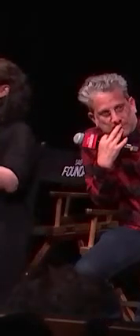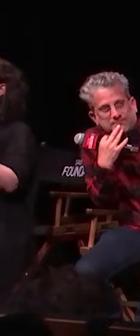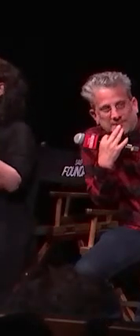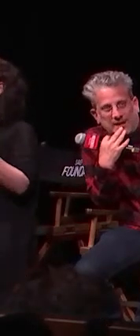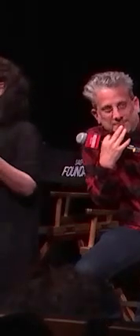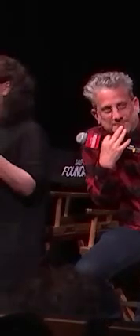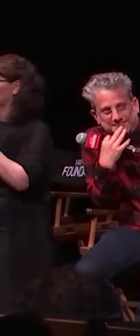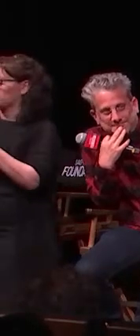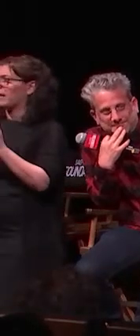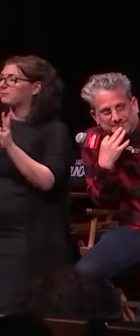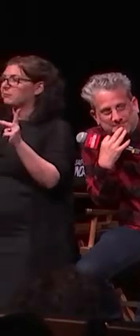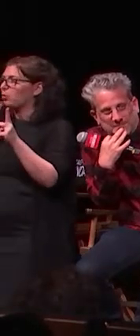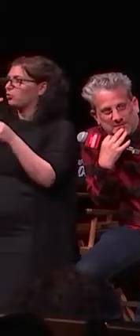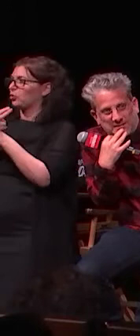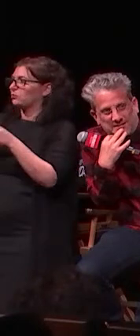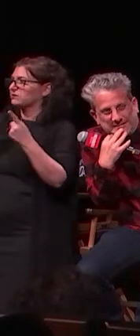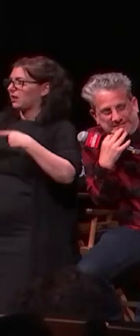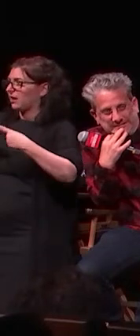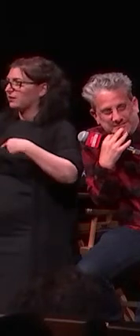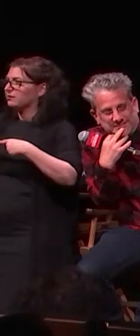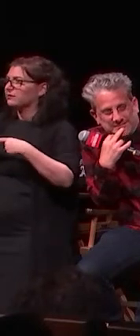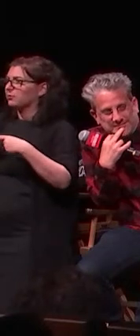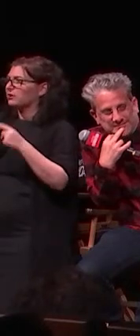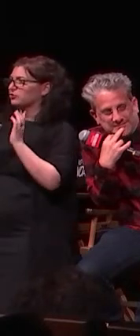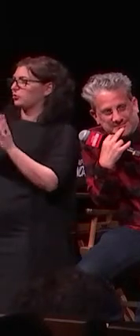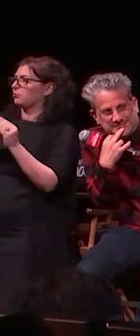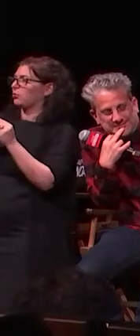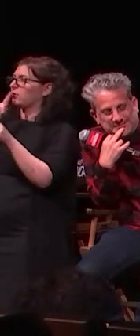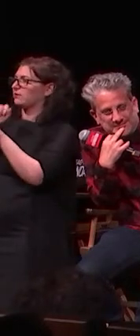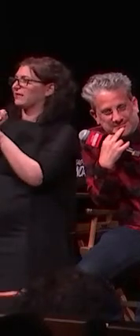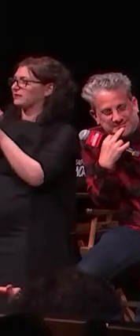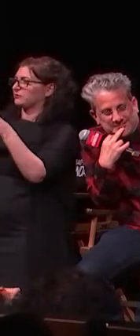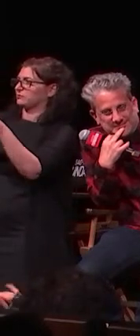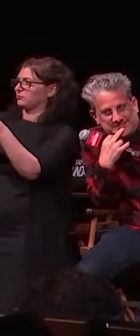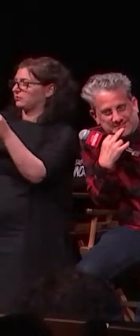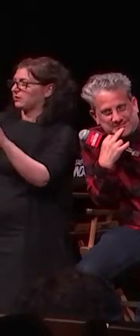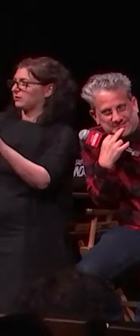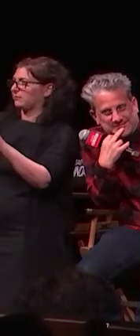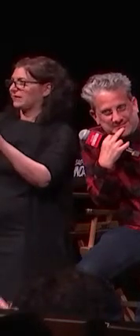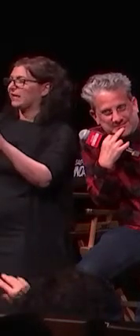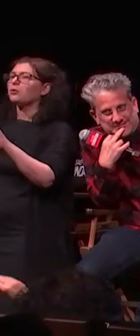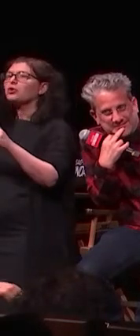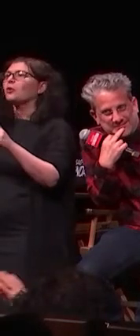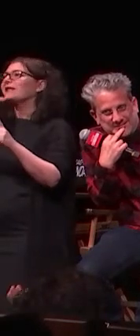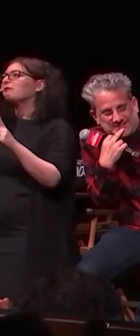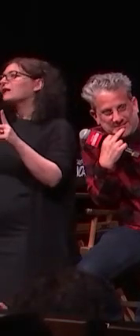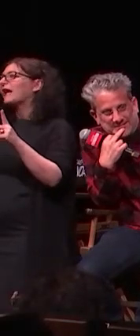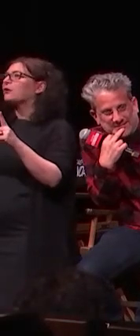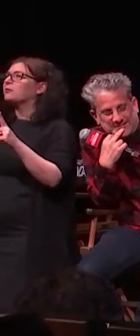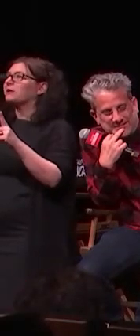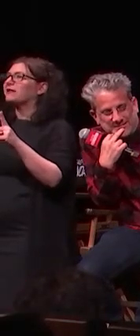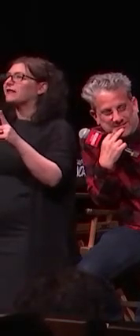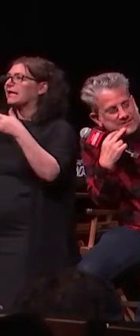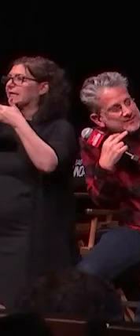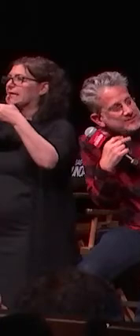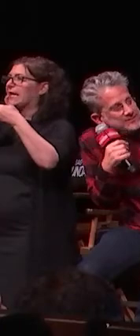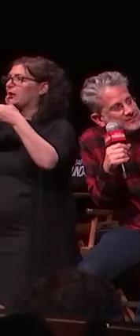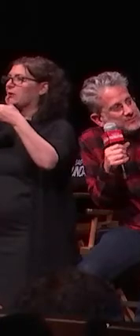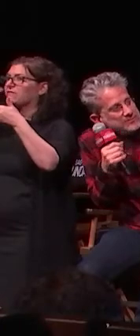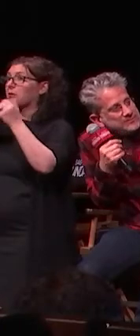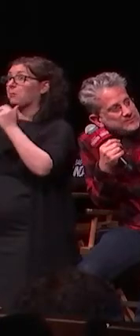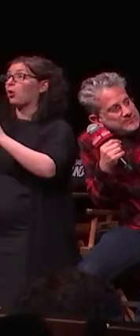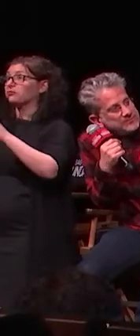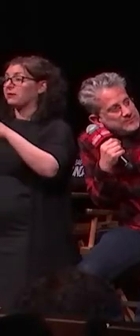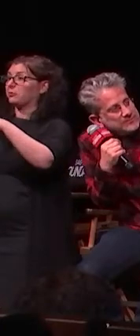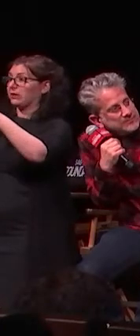people who use sign language in media. So we knew that this hearing guy would be the lens or the gateway for the majority of people to come